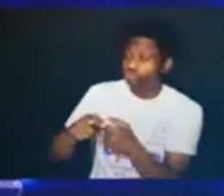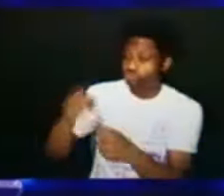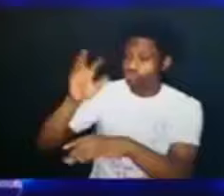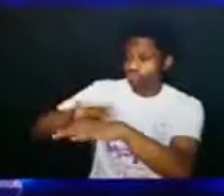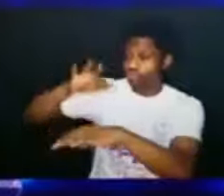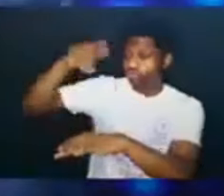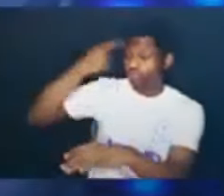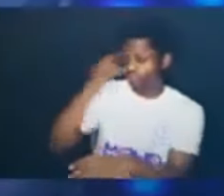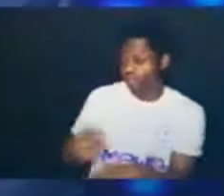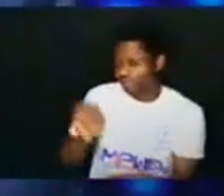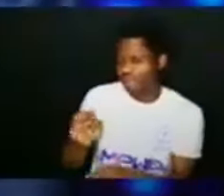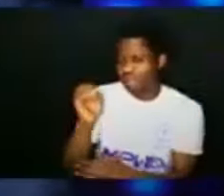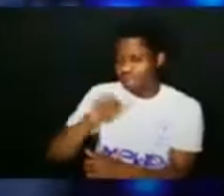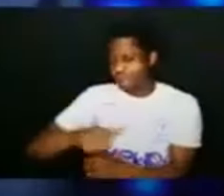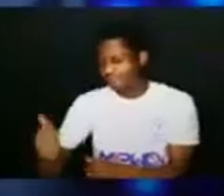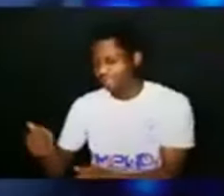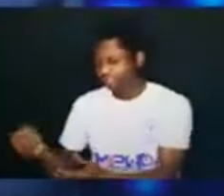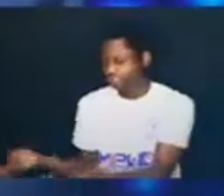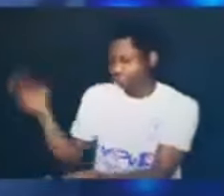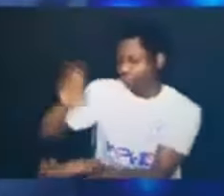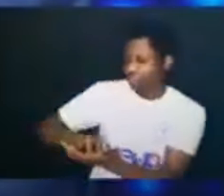eternal condemnation.